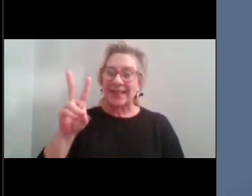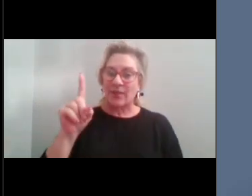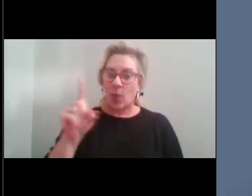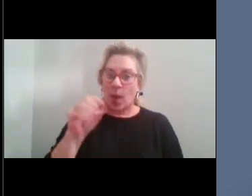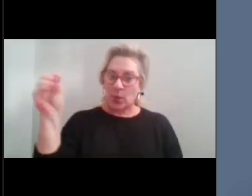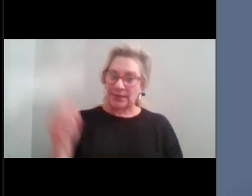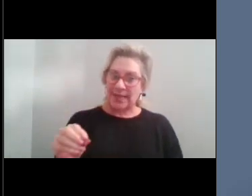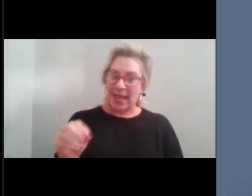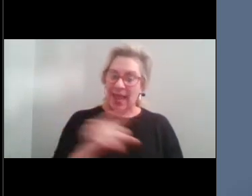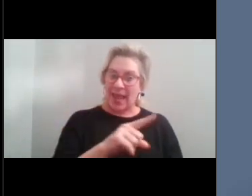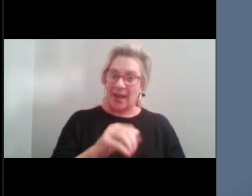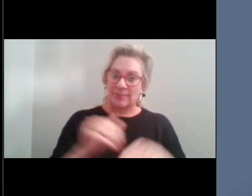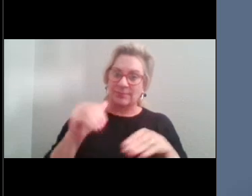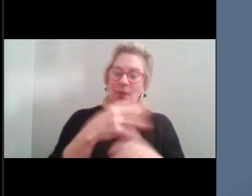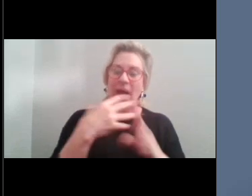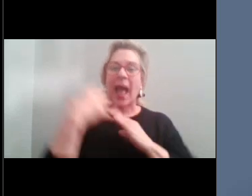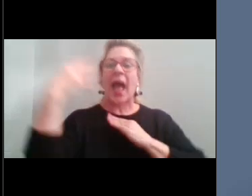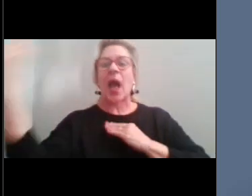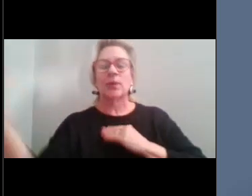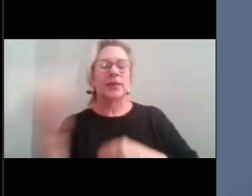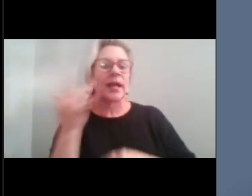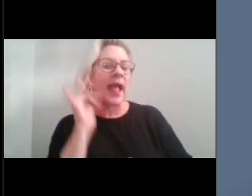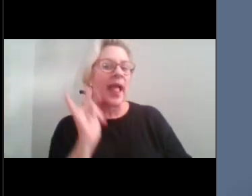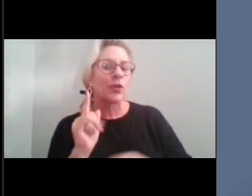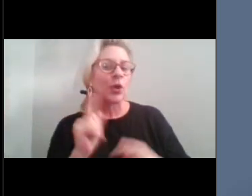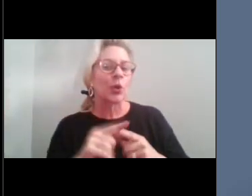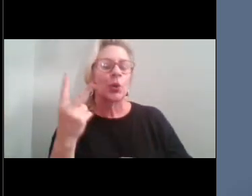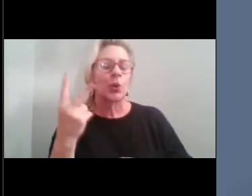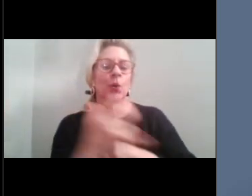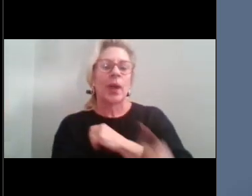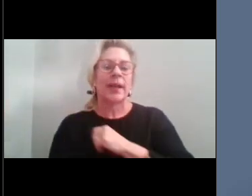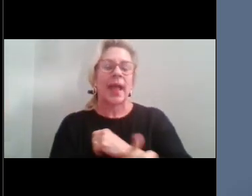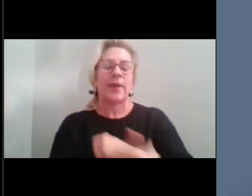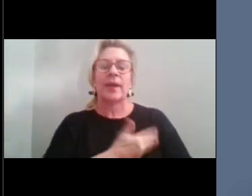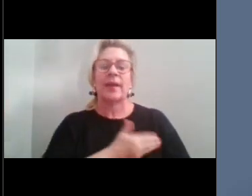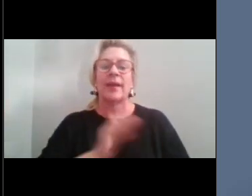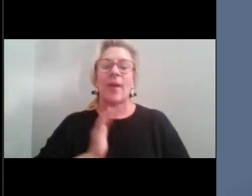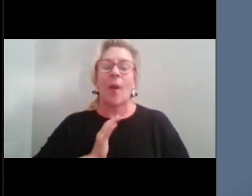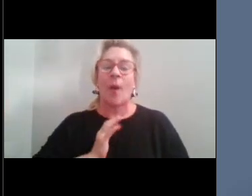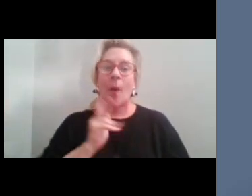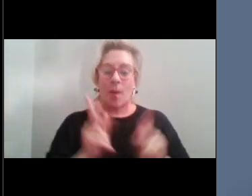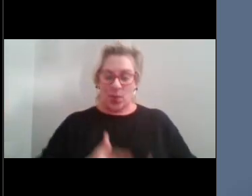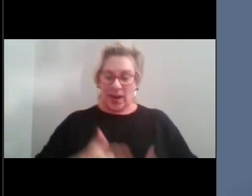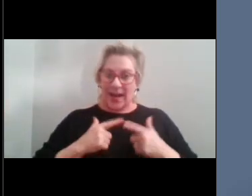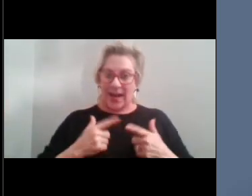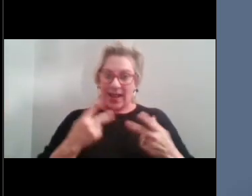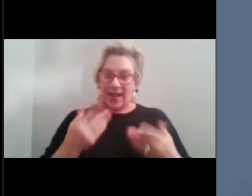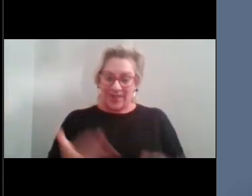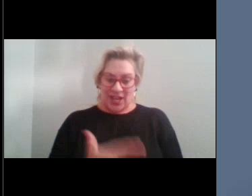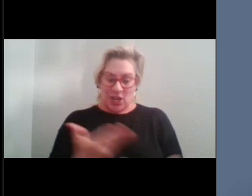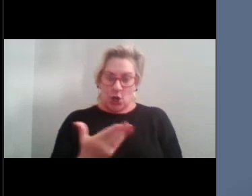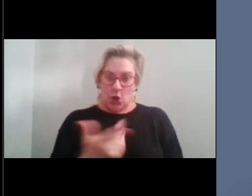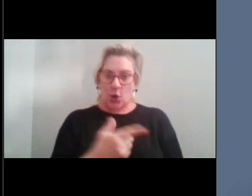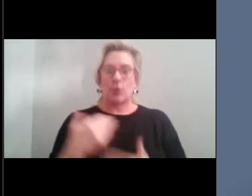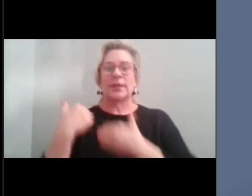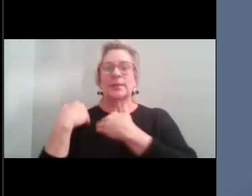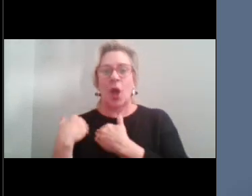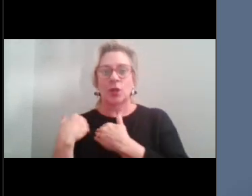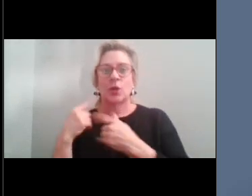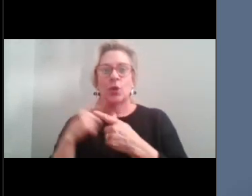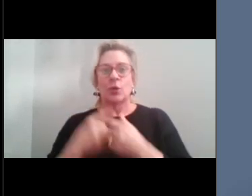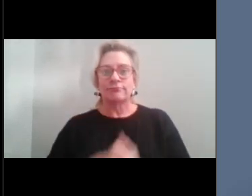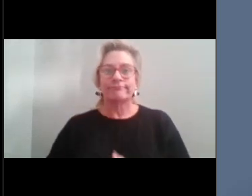outside California, traveling through our two counties. Our residents carry the burden to support this national economic engine with